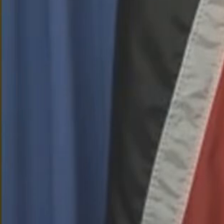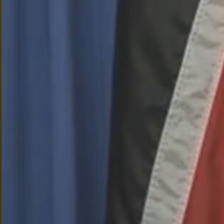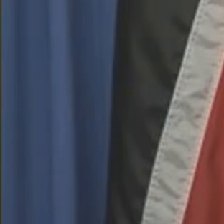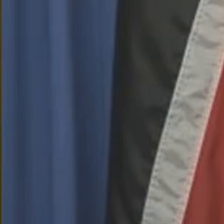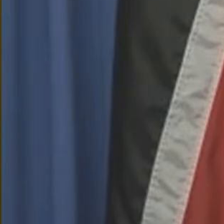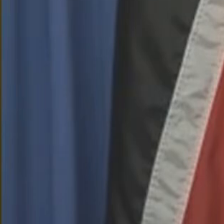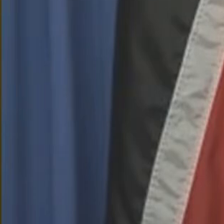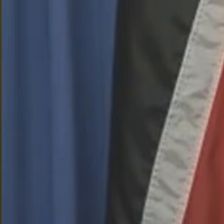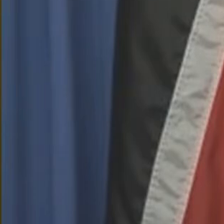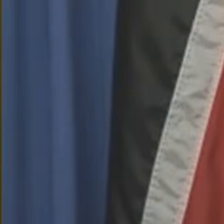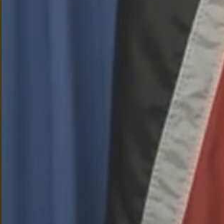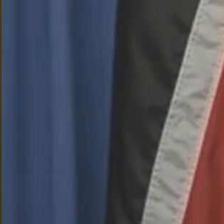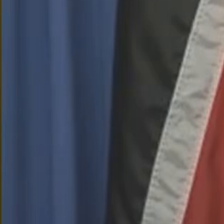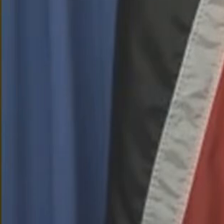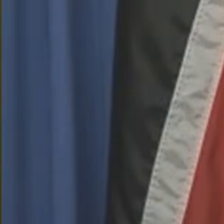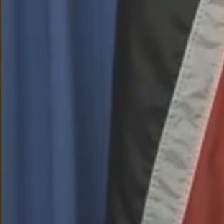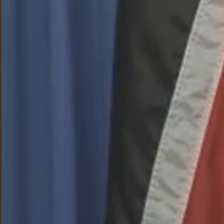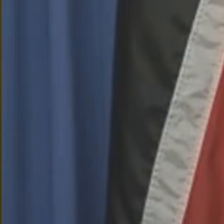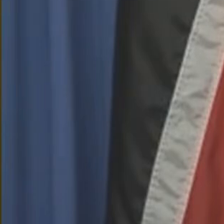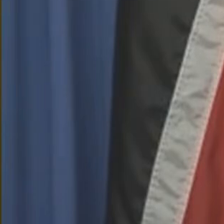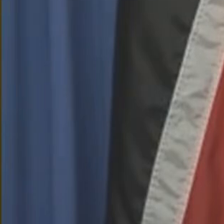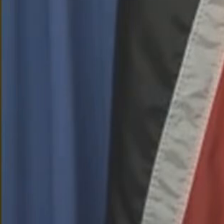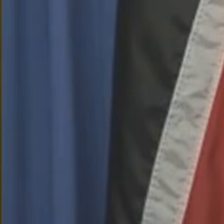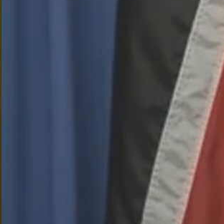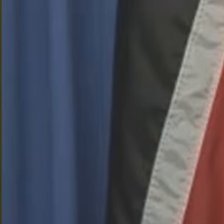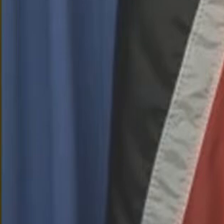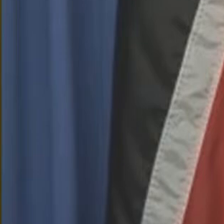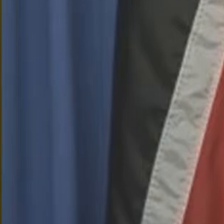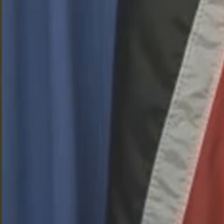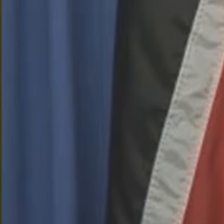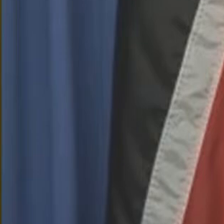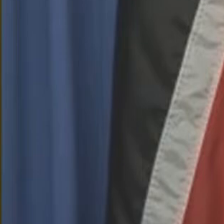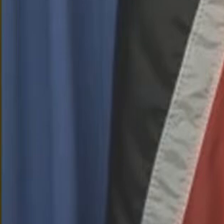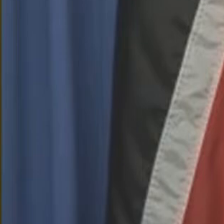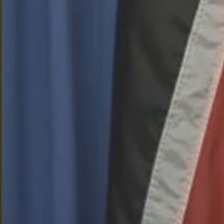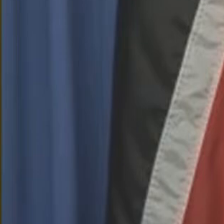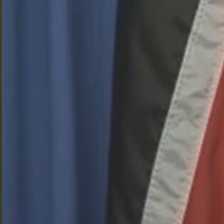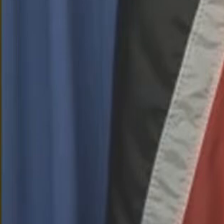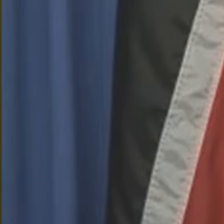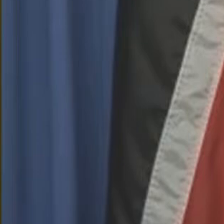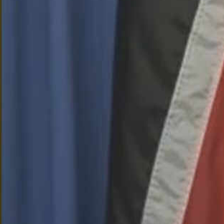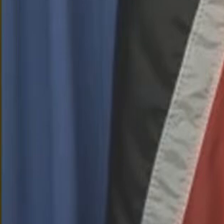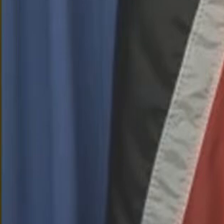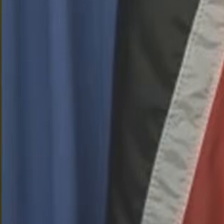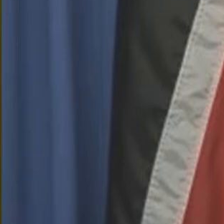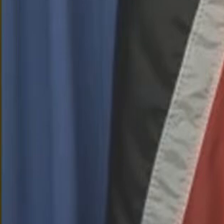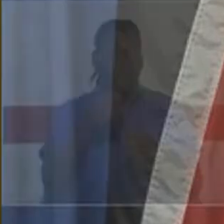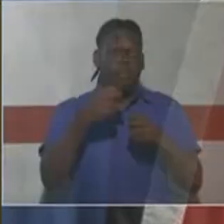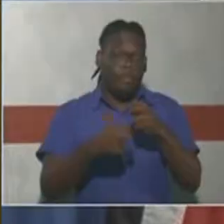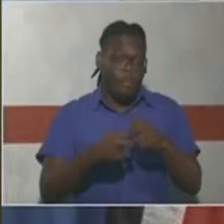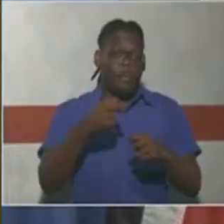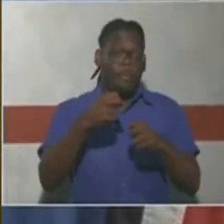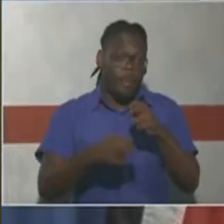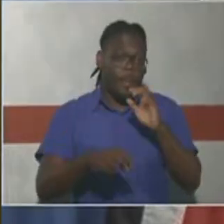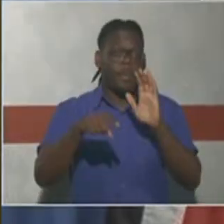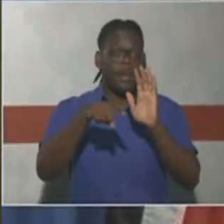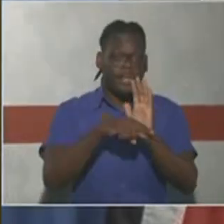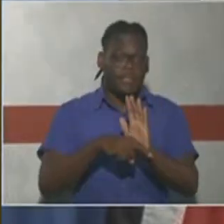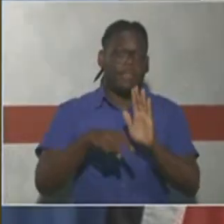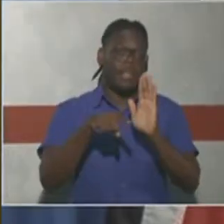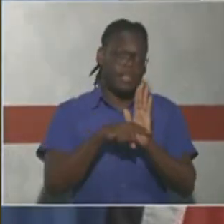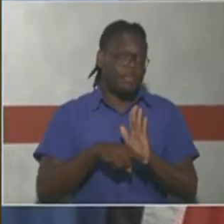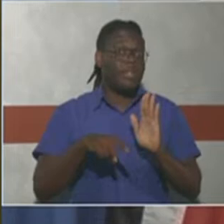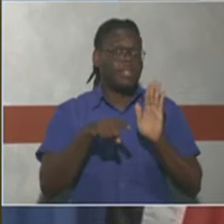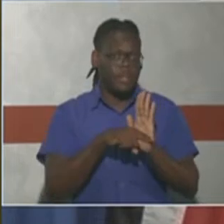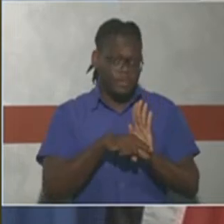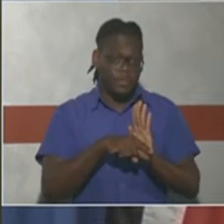growth of trade and cooperation within the sub-region, insofar as Venezuela and